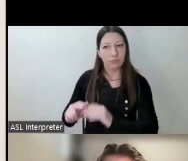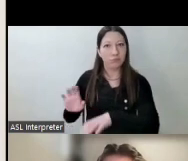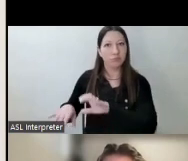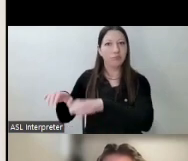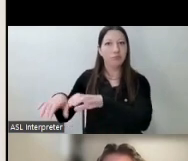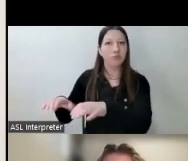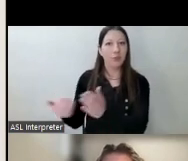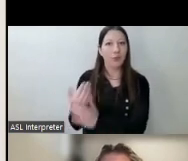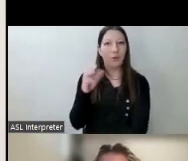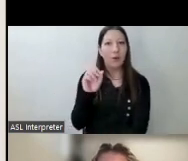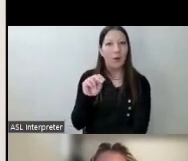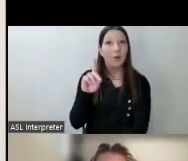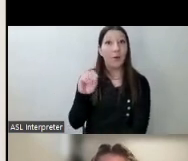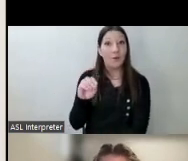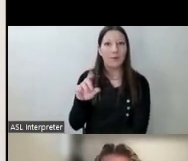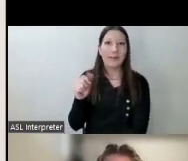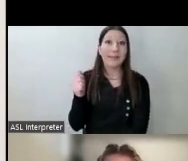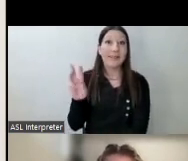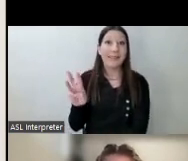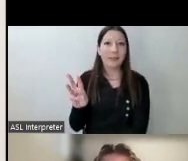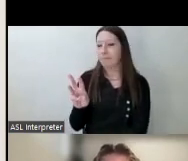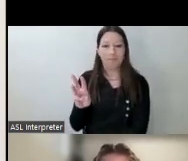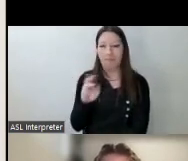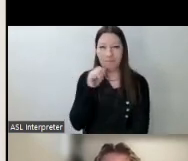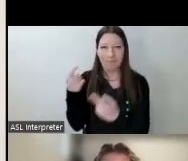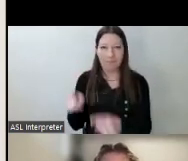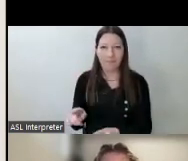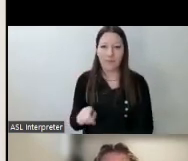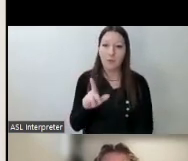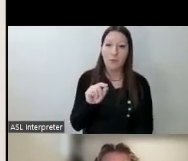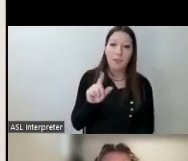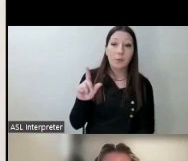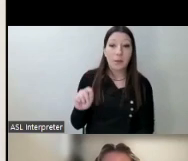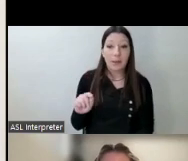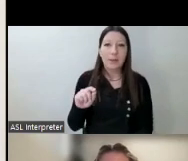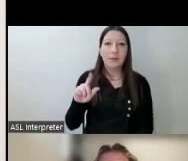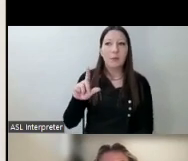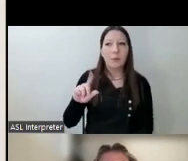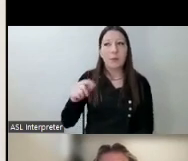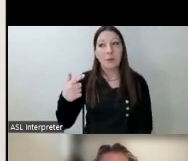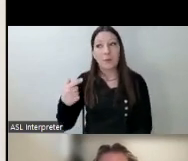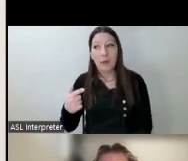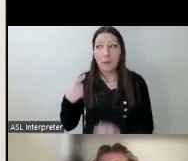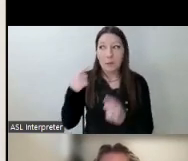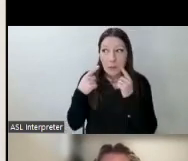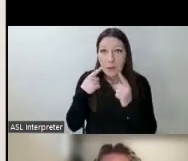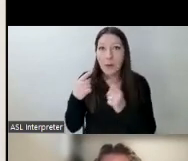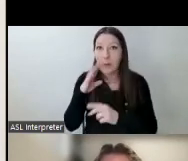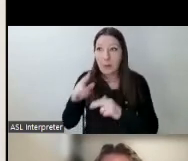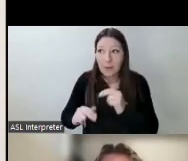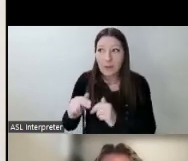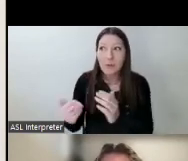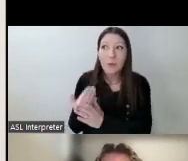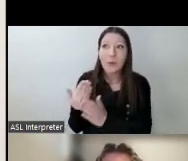not move forward. And in 2020 to 2021, a few different development plans were circulating. One option being to reopen as